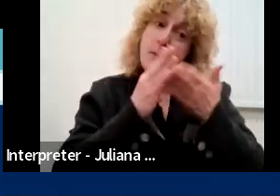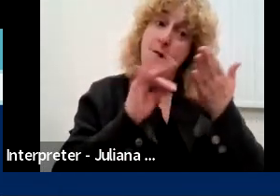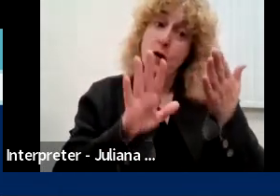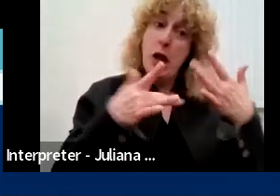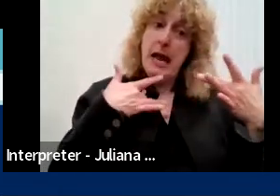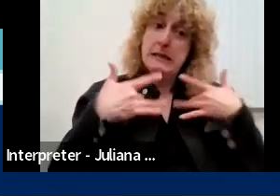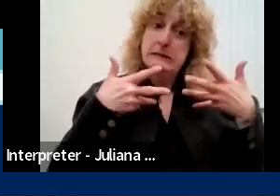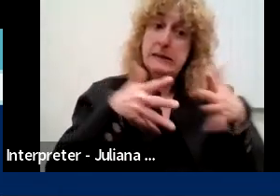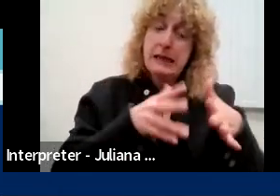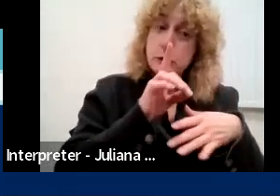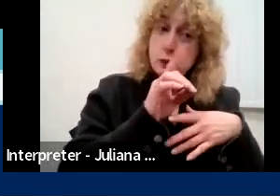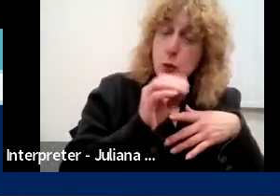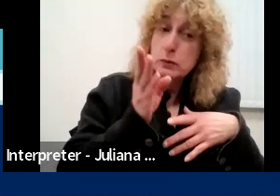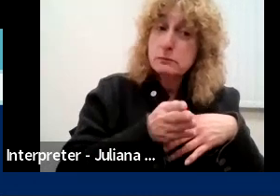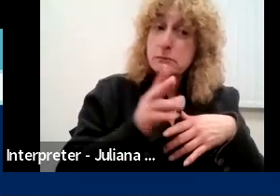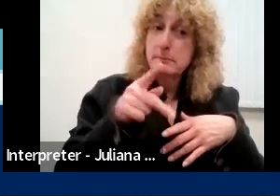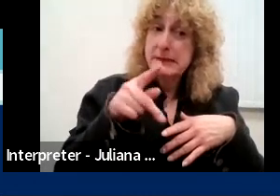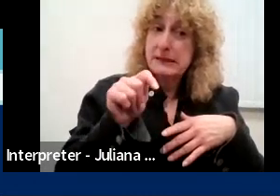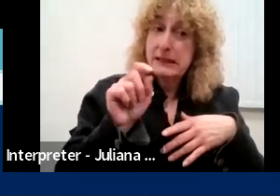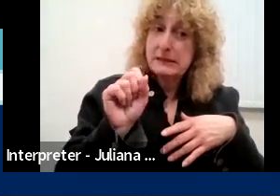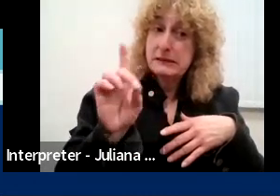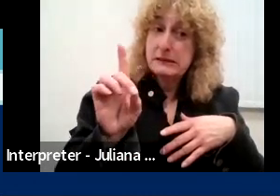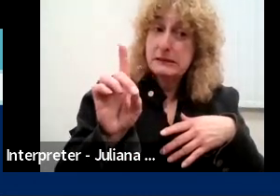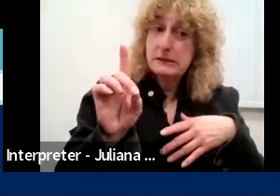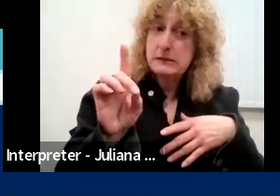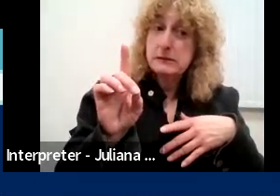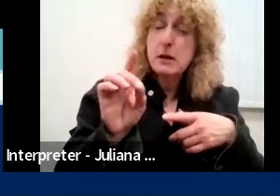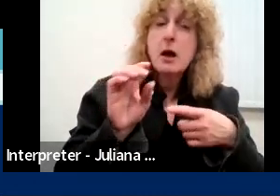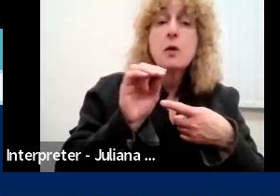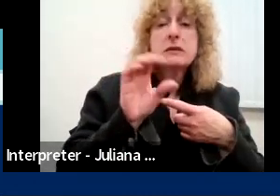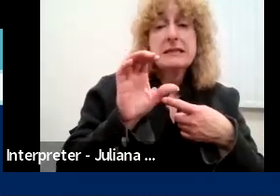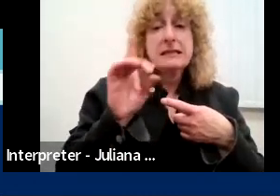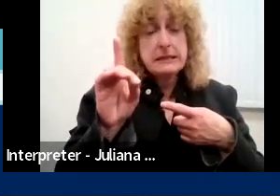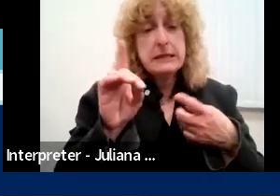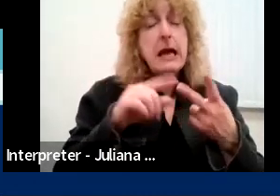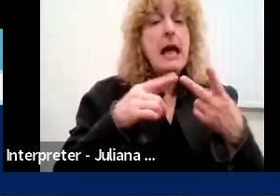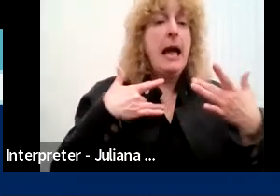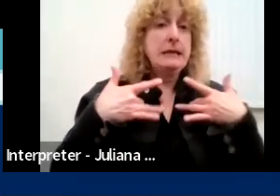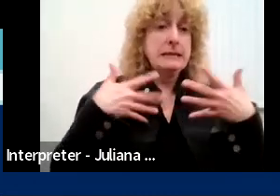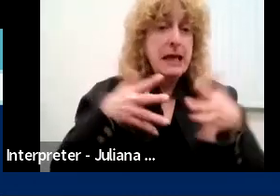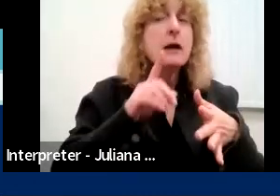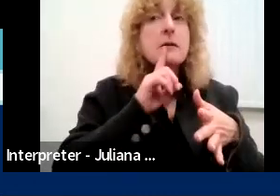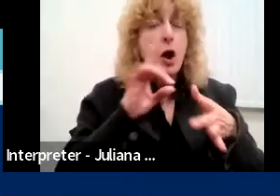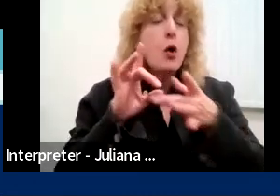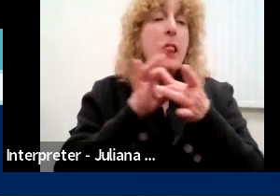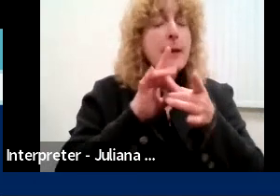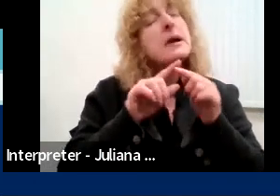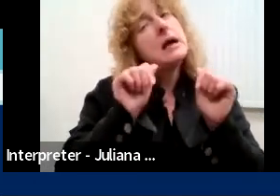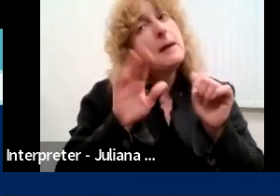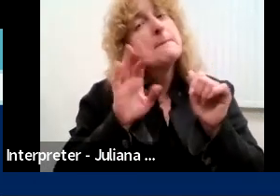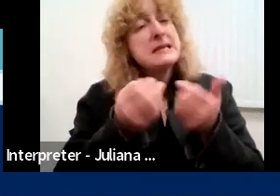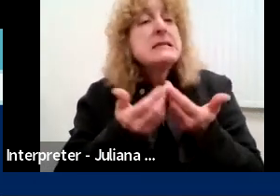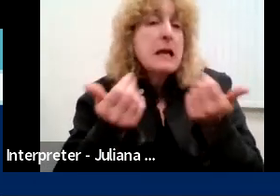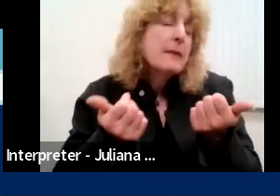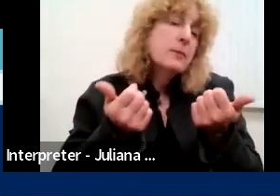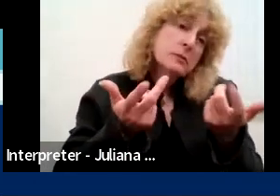anxiety disorder / PTSD? OCD and anxiety are definitely related, but it can be its own thing, or yeah,